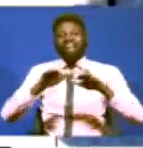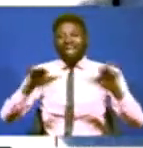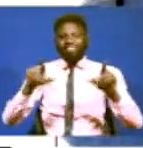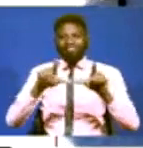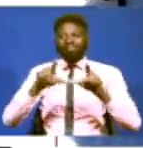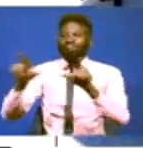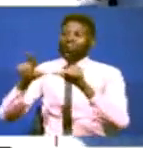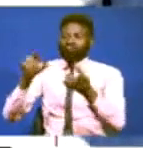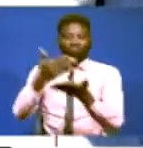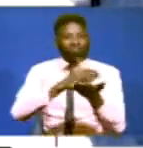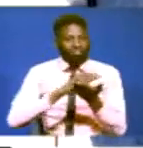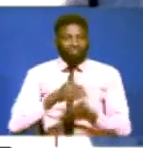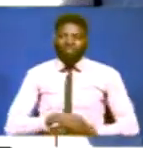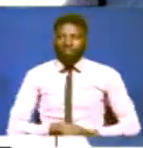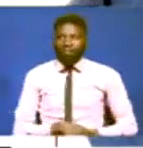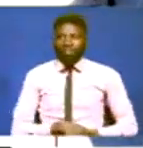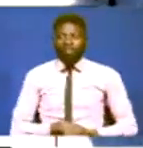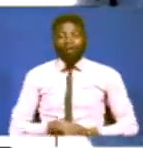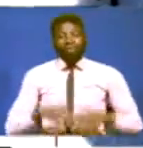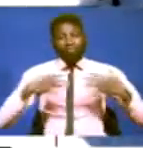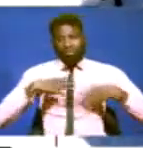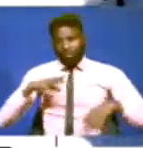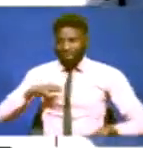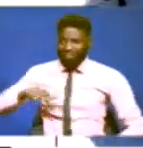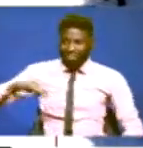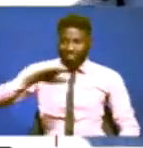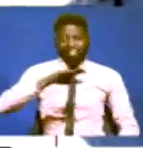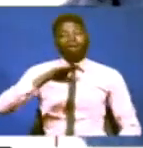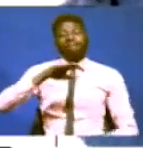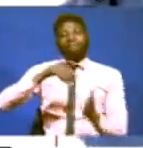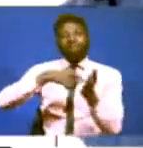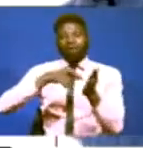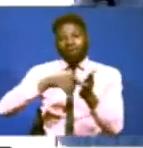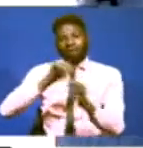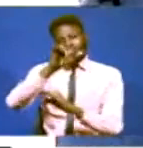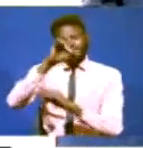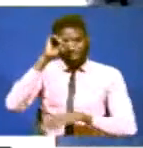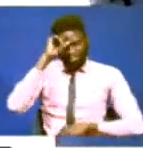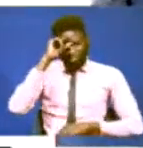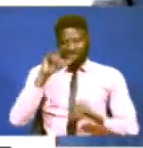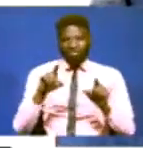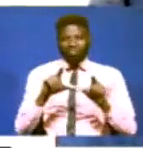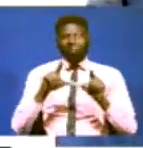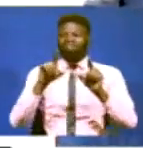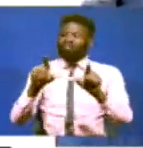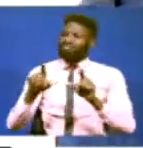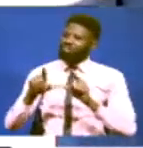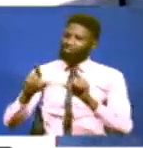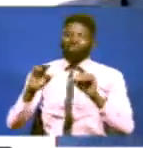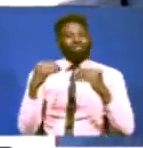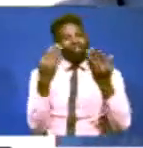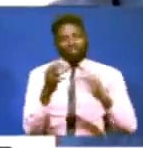wame si serikali iweze kuwapatia documents zao, title deeds, sababu